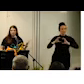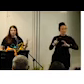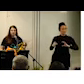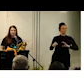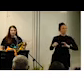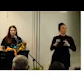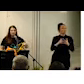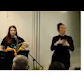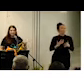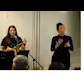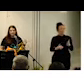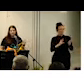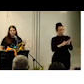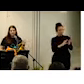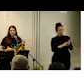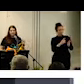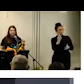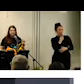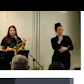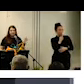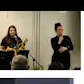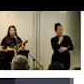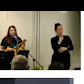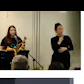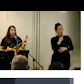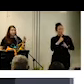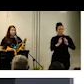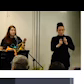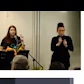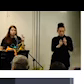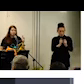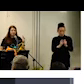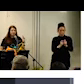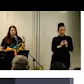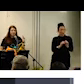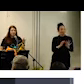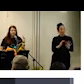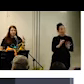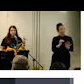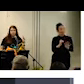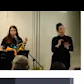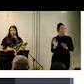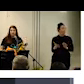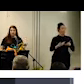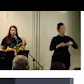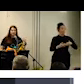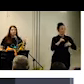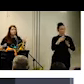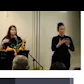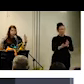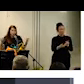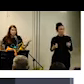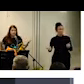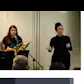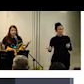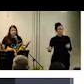where we get mom and mom has babies, and we take each baby away from mom for a short amount of time, and babies cry out much